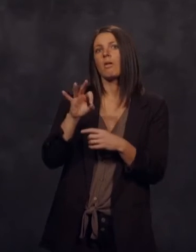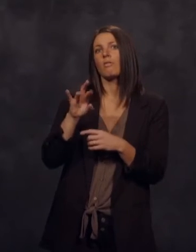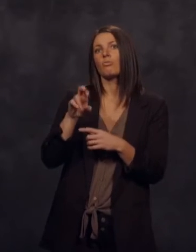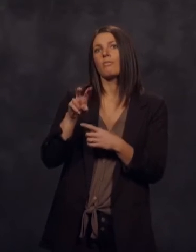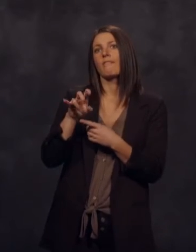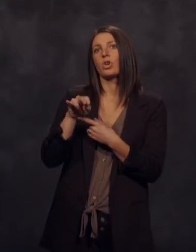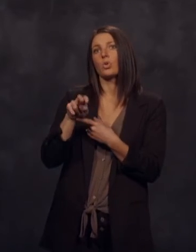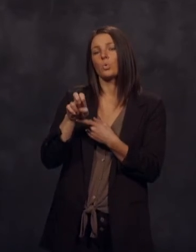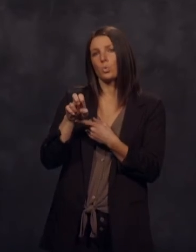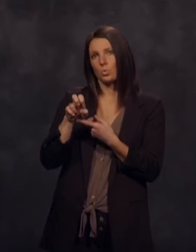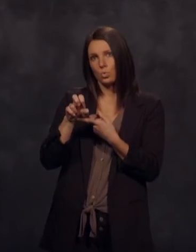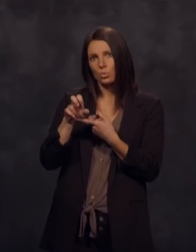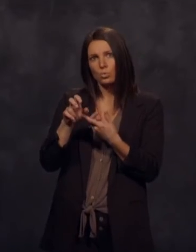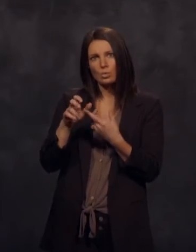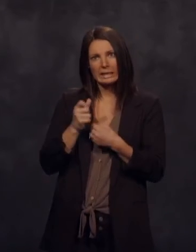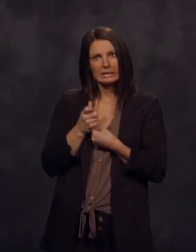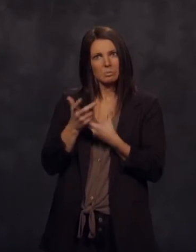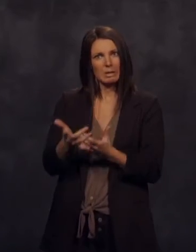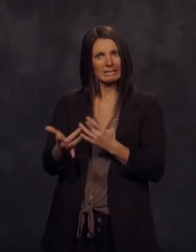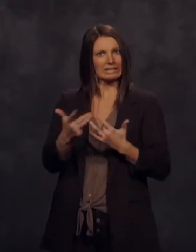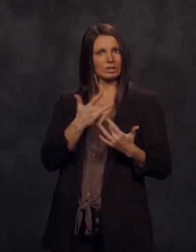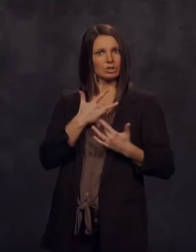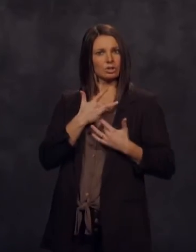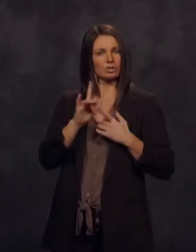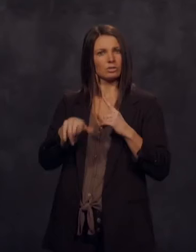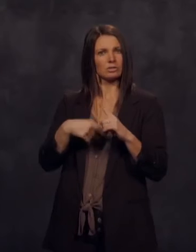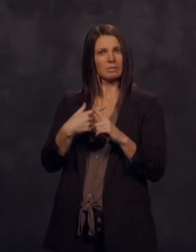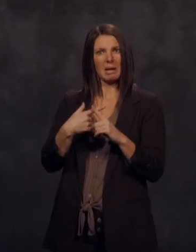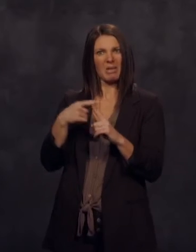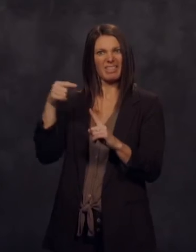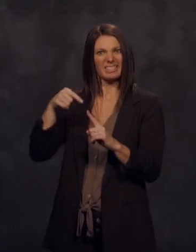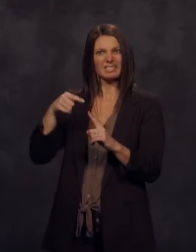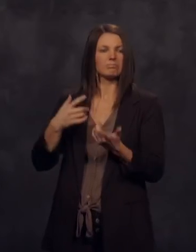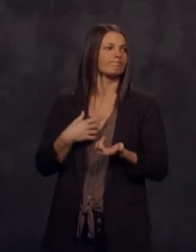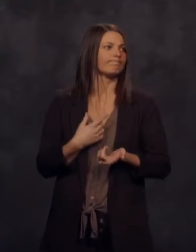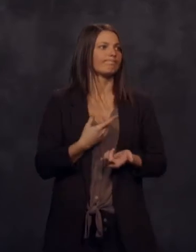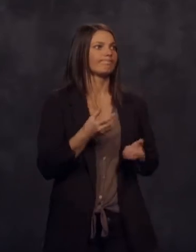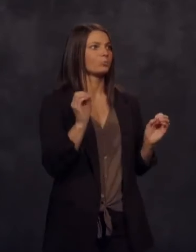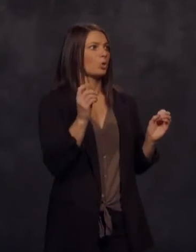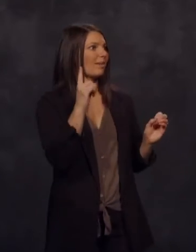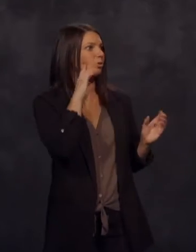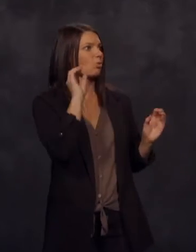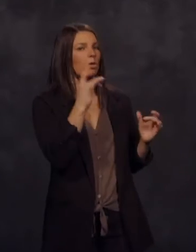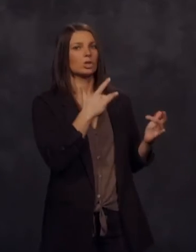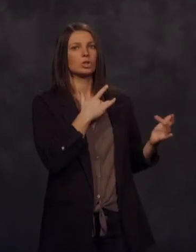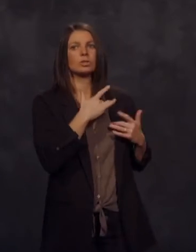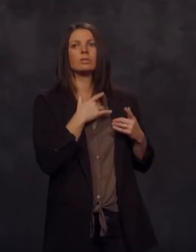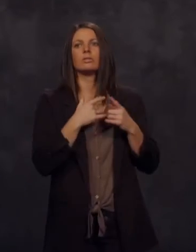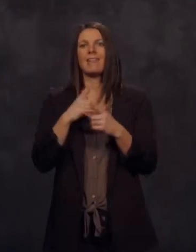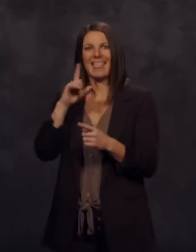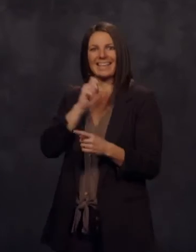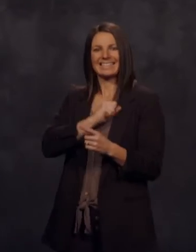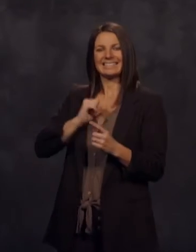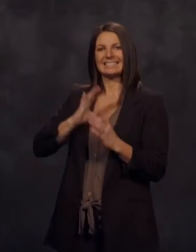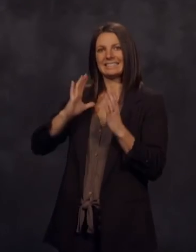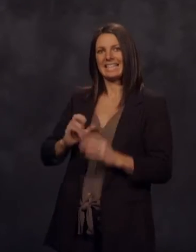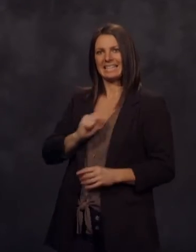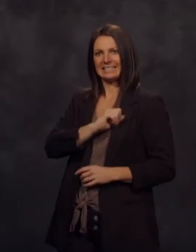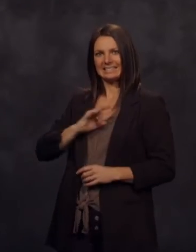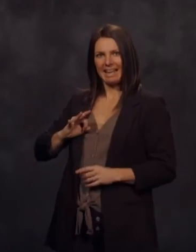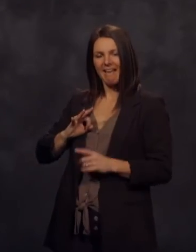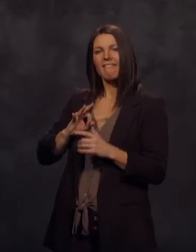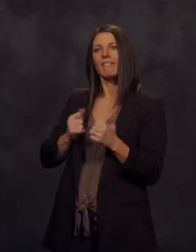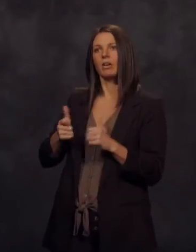concern that this will significantly impact the state revenue? Not to me, no. Had anyone? No, I think the Senate staff and the